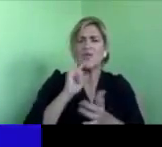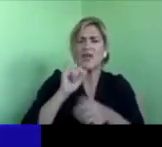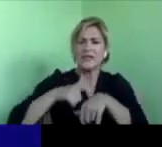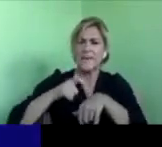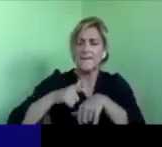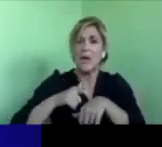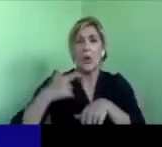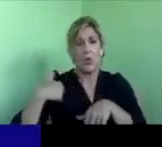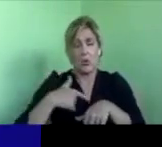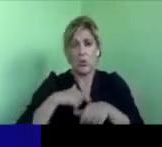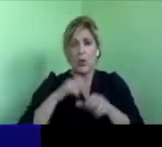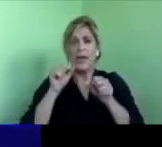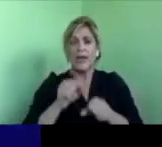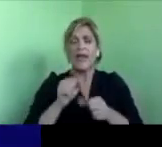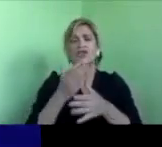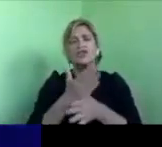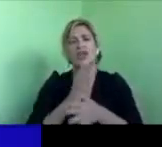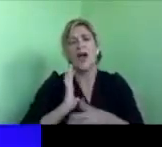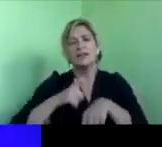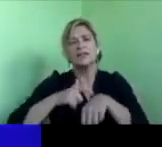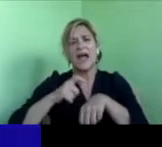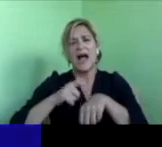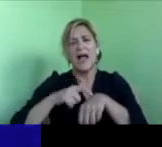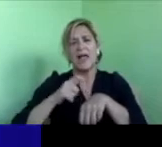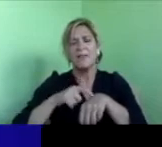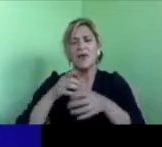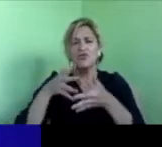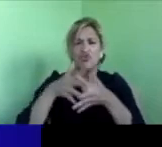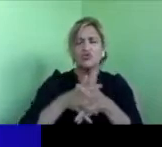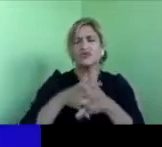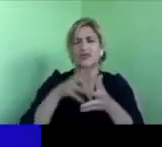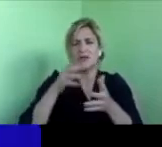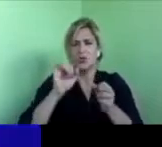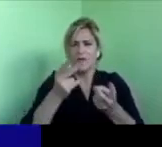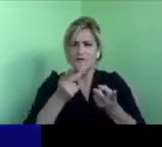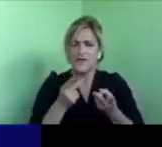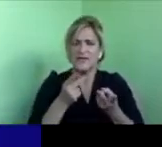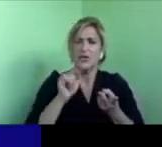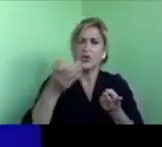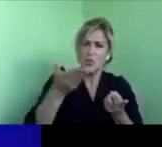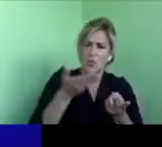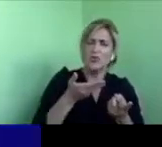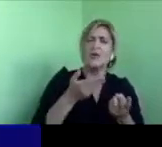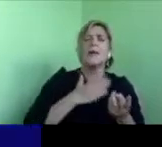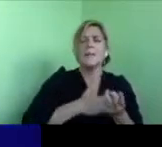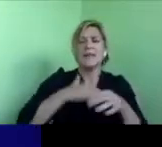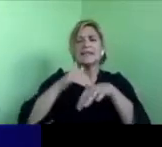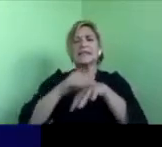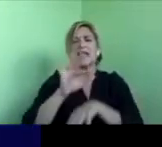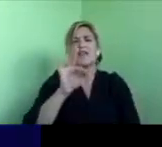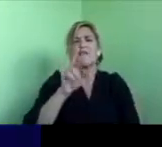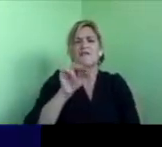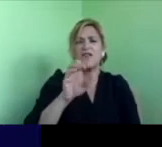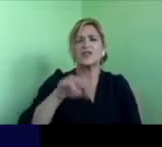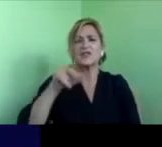would like to visit. You are most welcome. Please send fierce pussy to us. They are from the future.